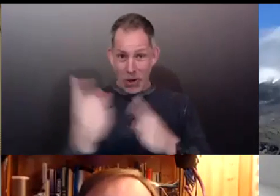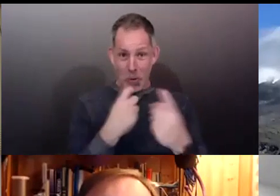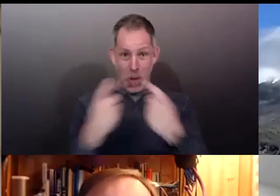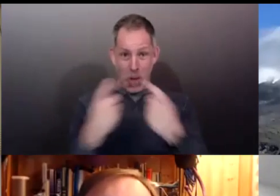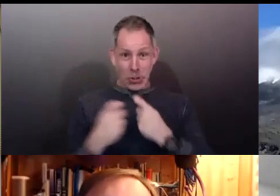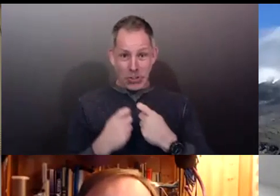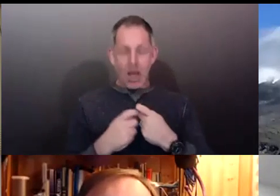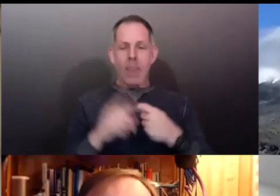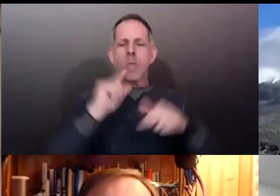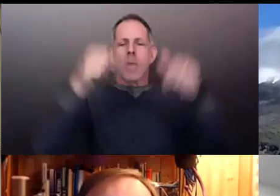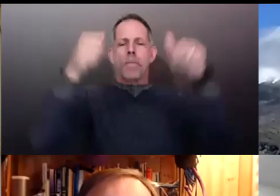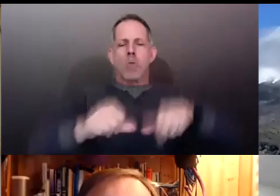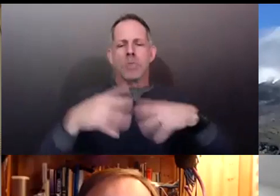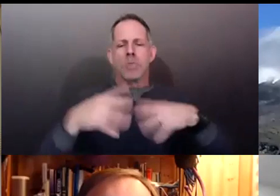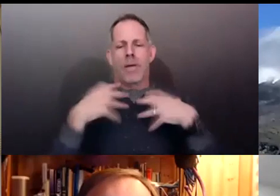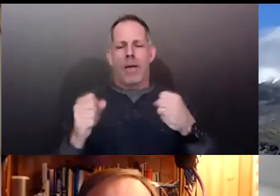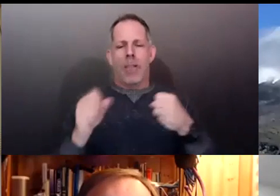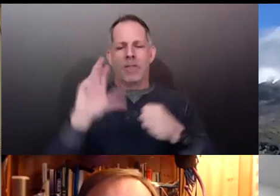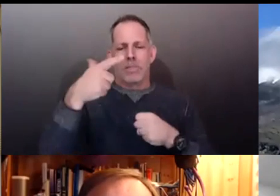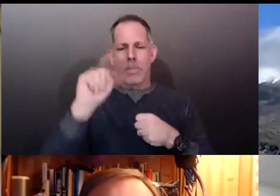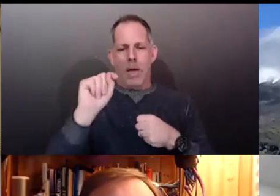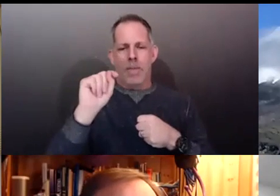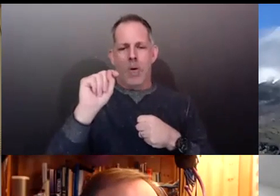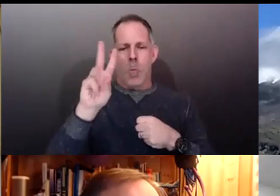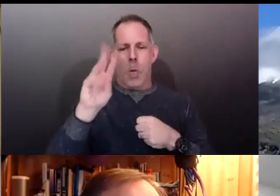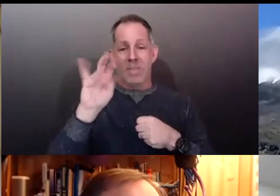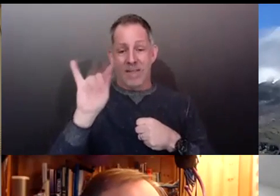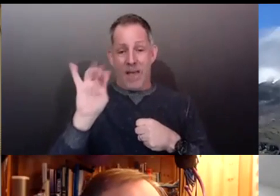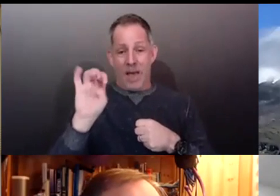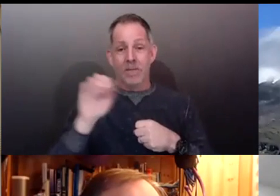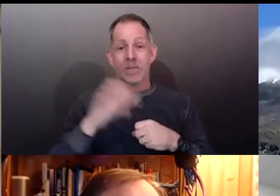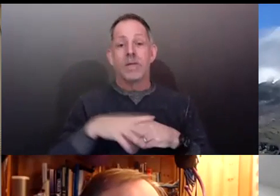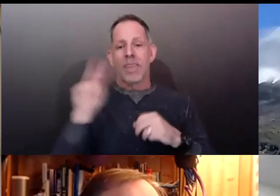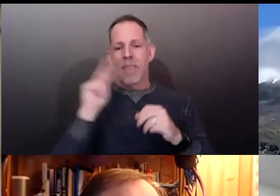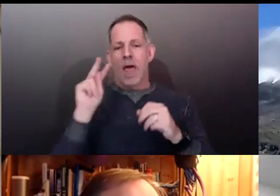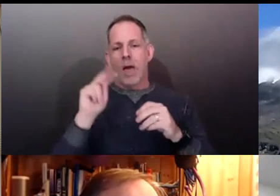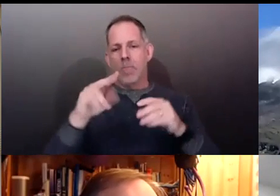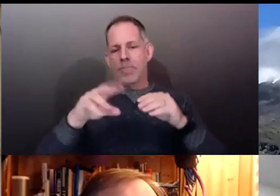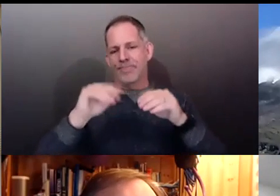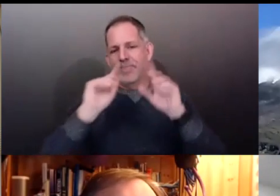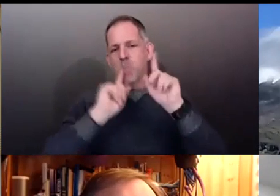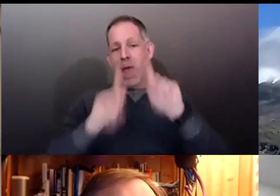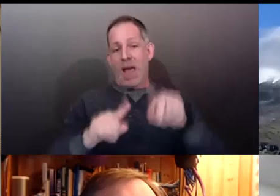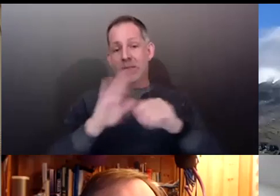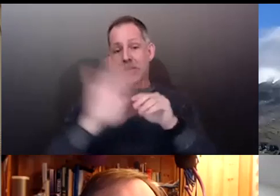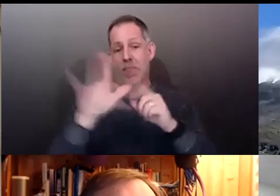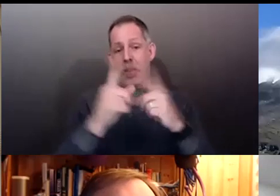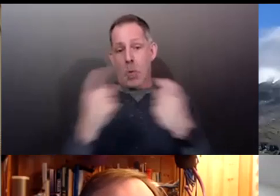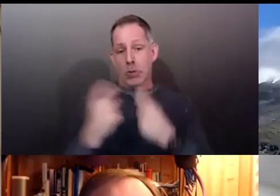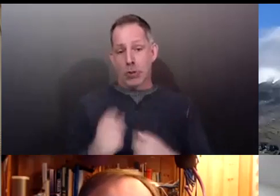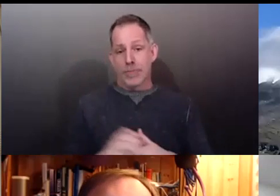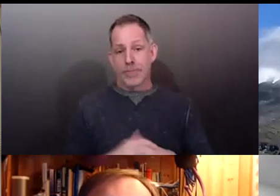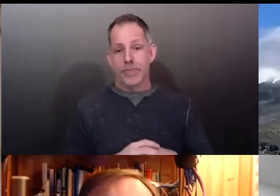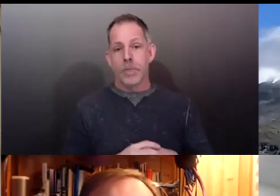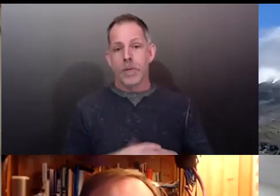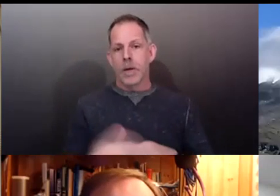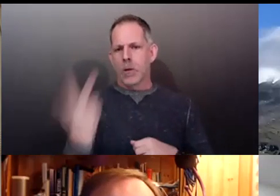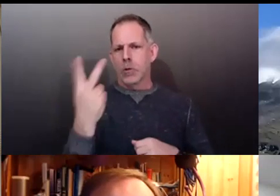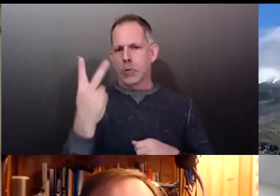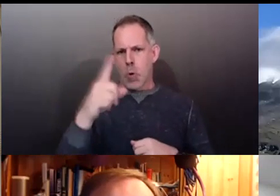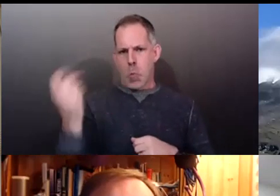briefings. But before we wrap up, I will pass along a couple questions that we did receive. One that might